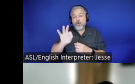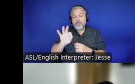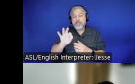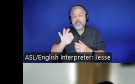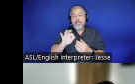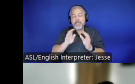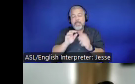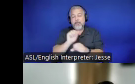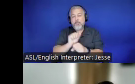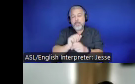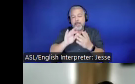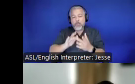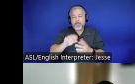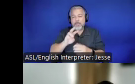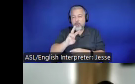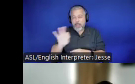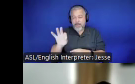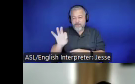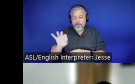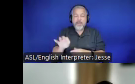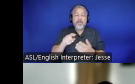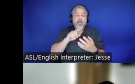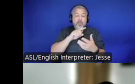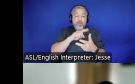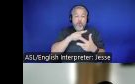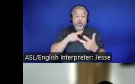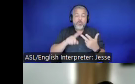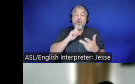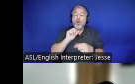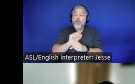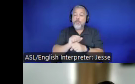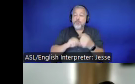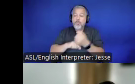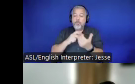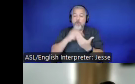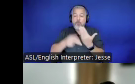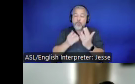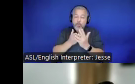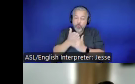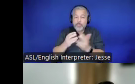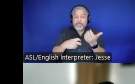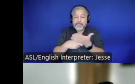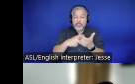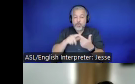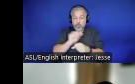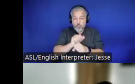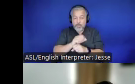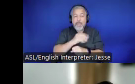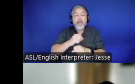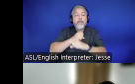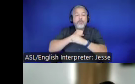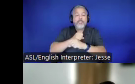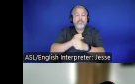or WF. These are all employment support programs through Ticket to Work. There's also the Protection and Advocacy